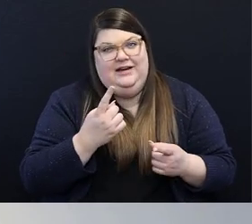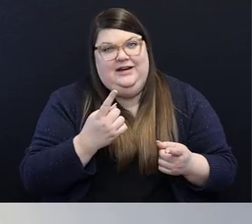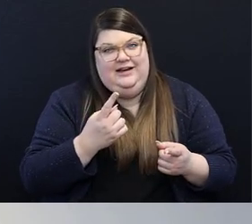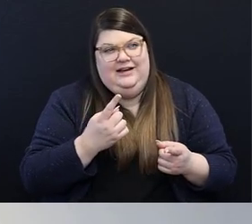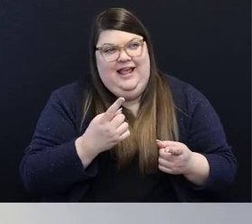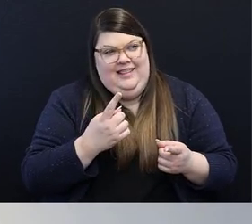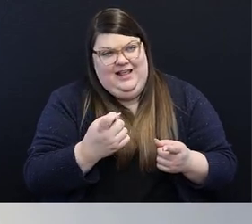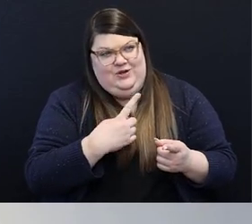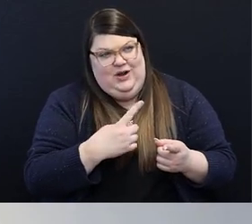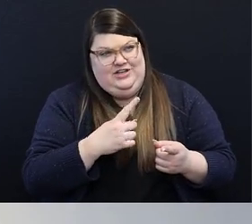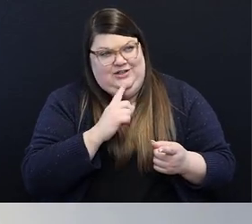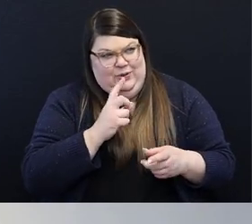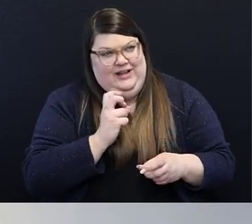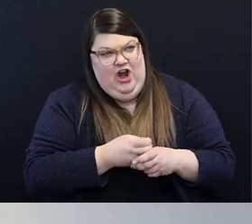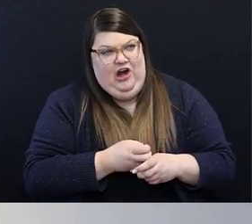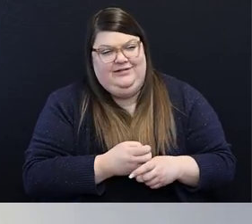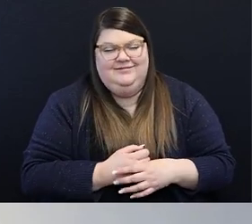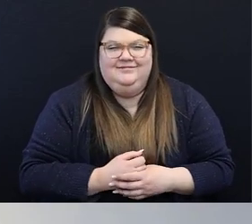really hard.